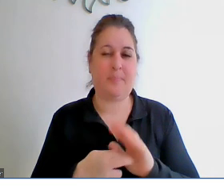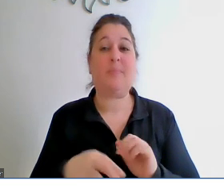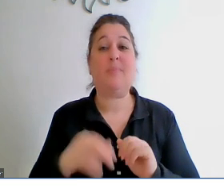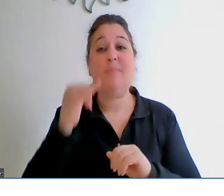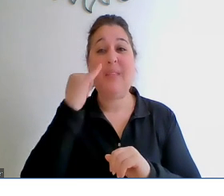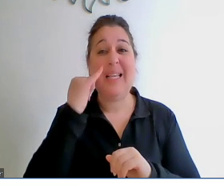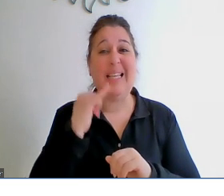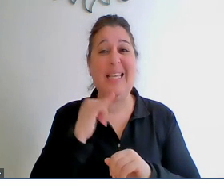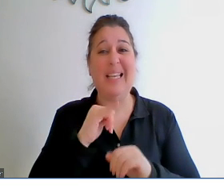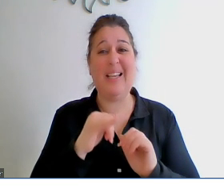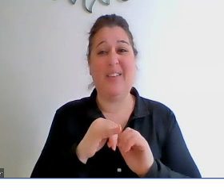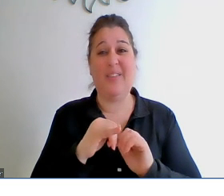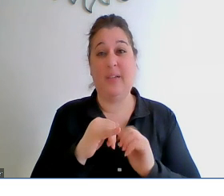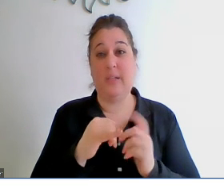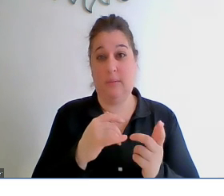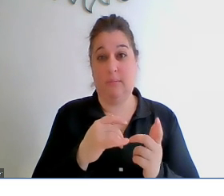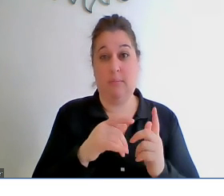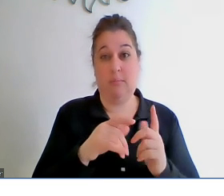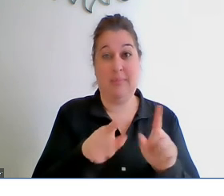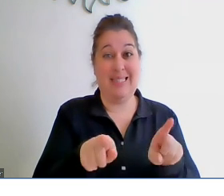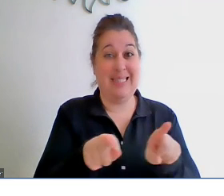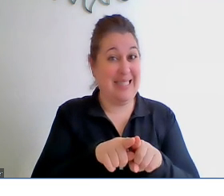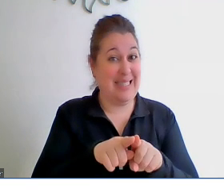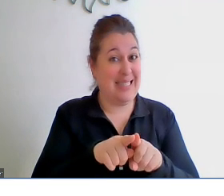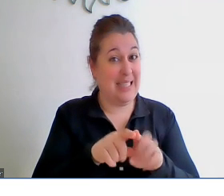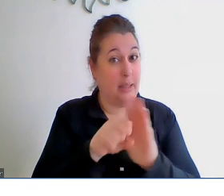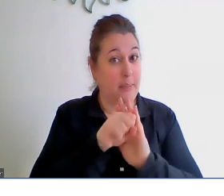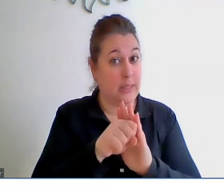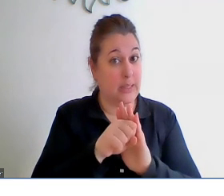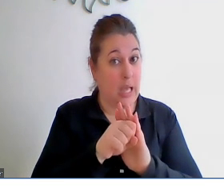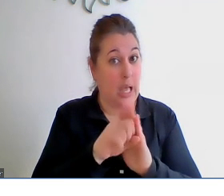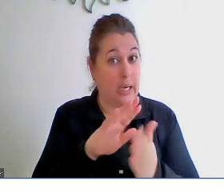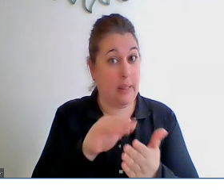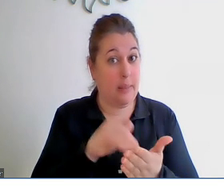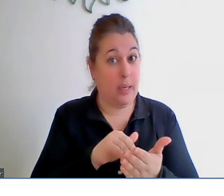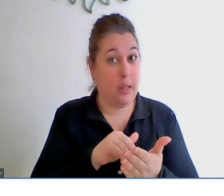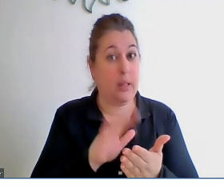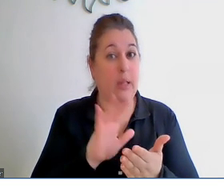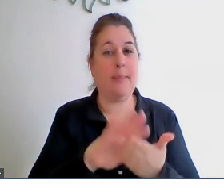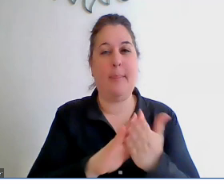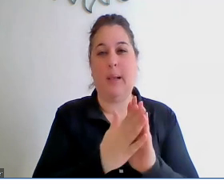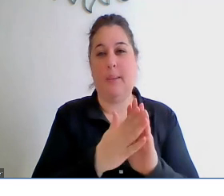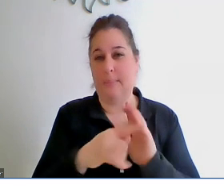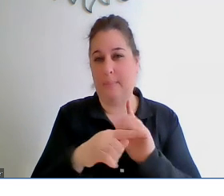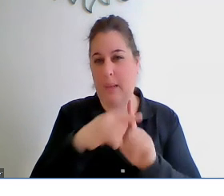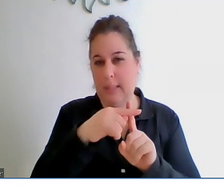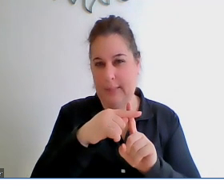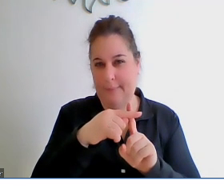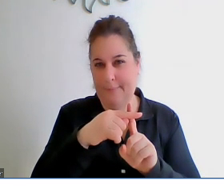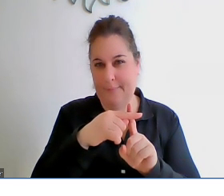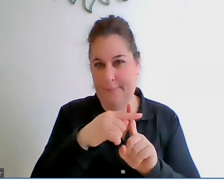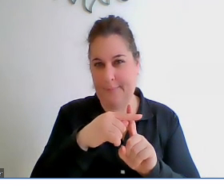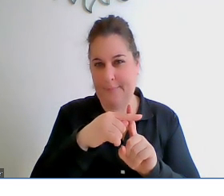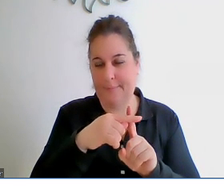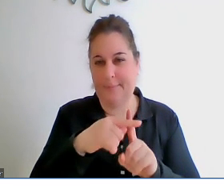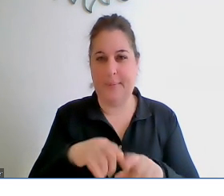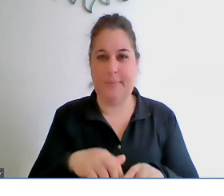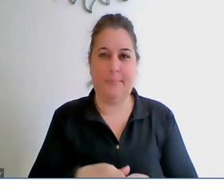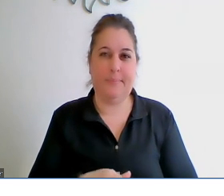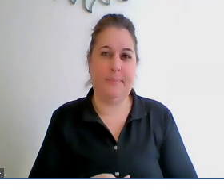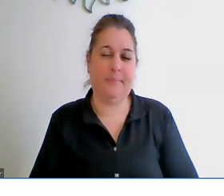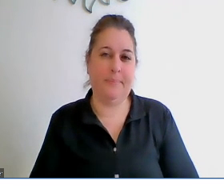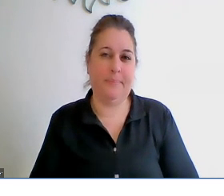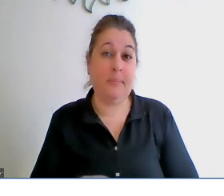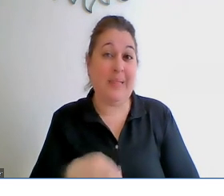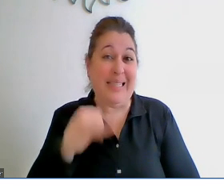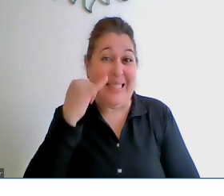be the same thing over and over again. If the signs in the middle are the same, turn it